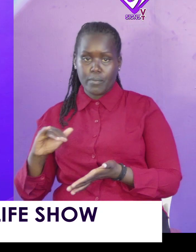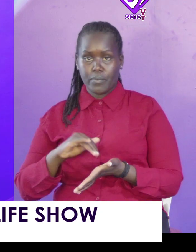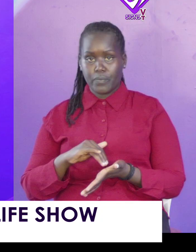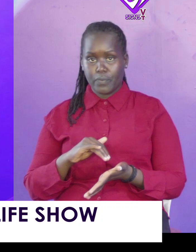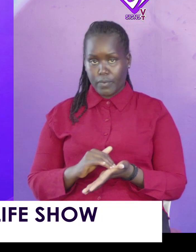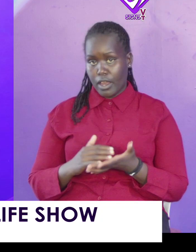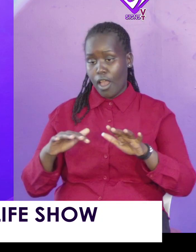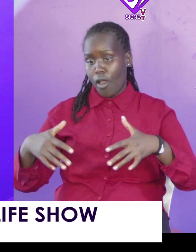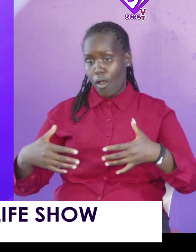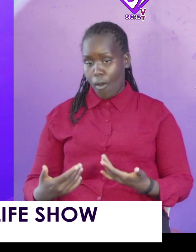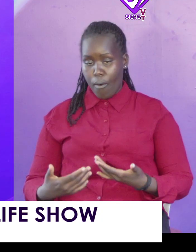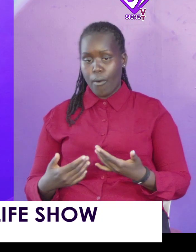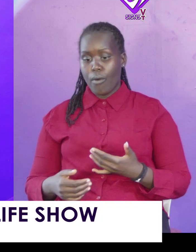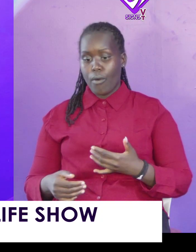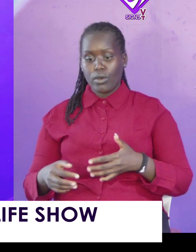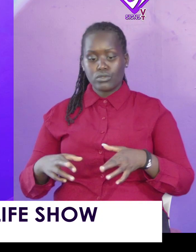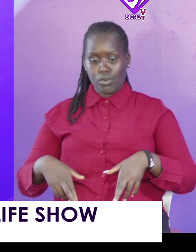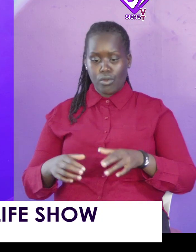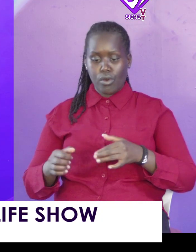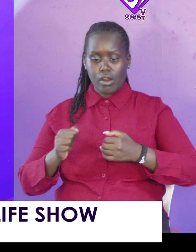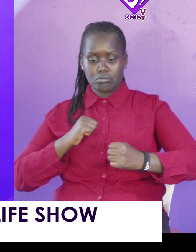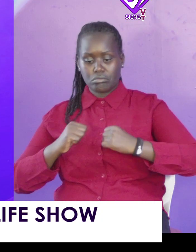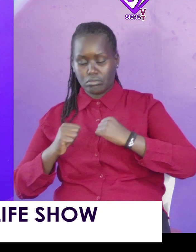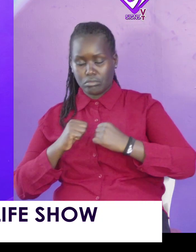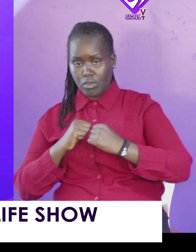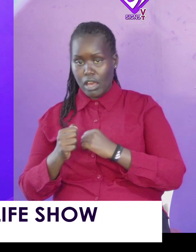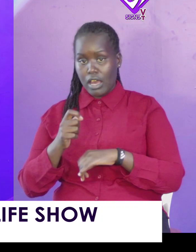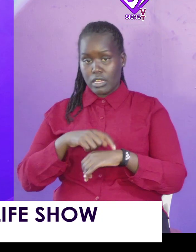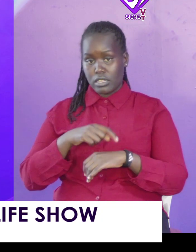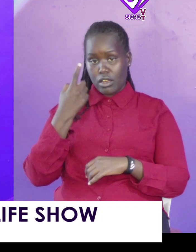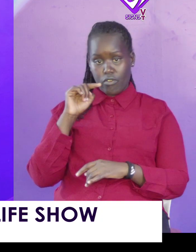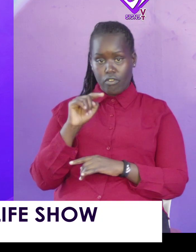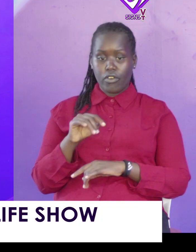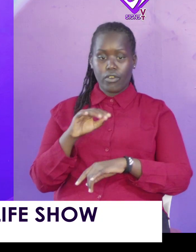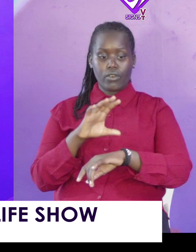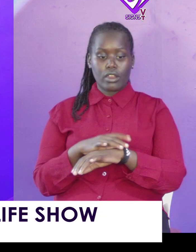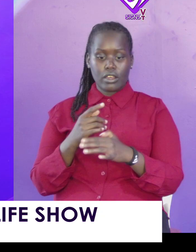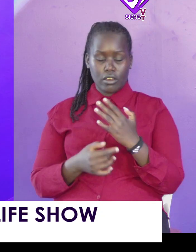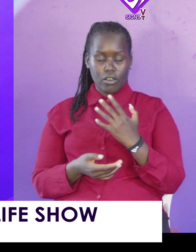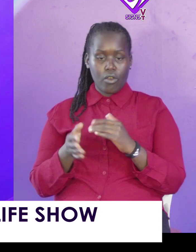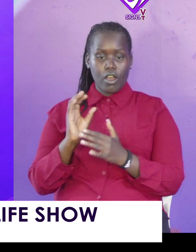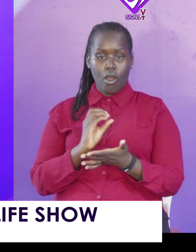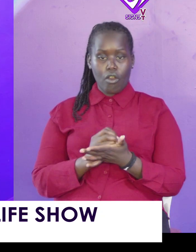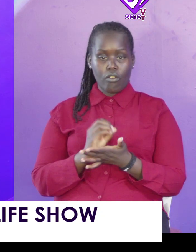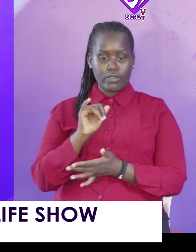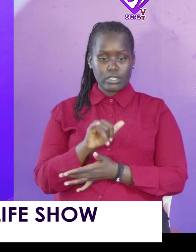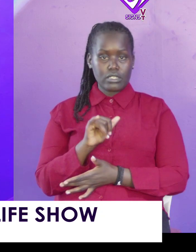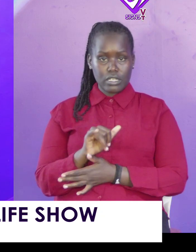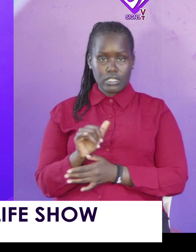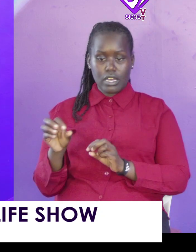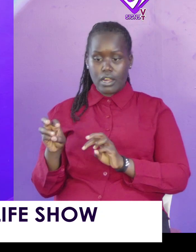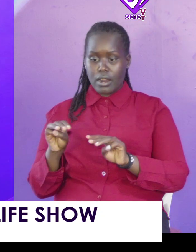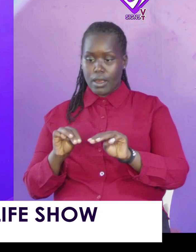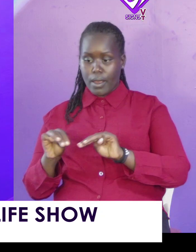that track and run one more race. It's time for you to get into that office and manage